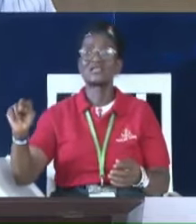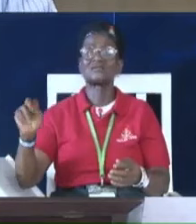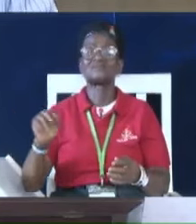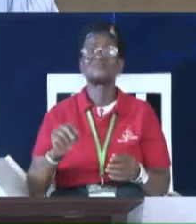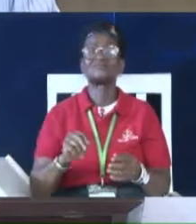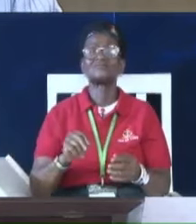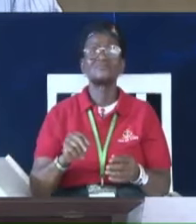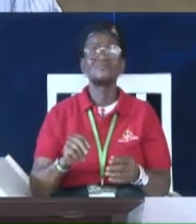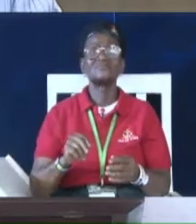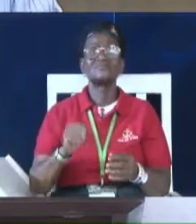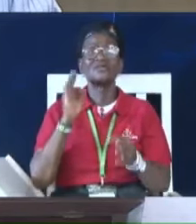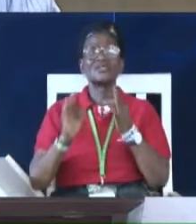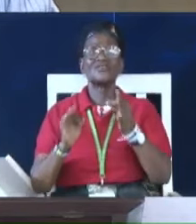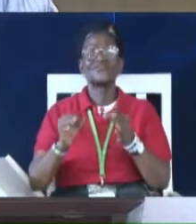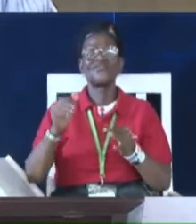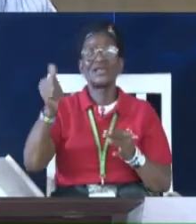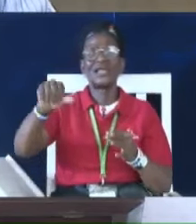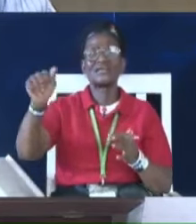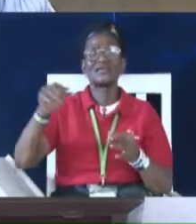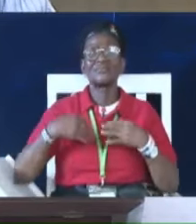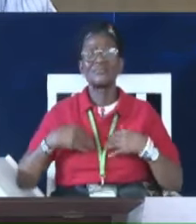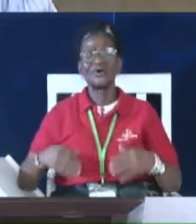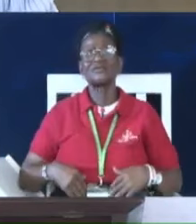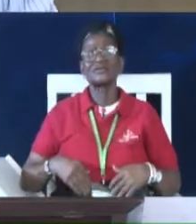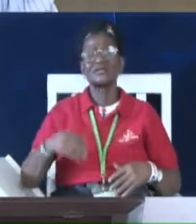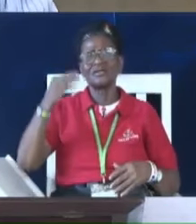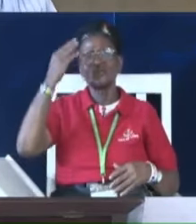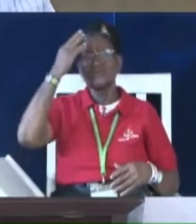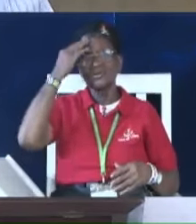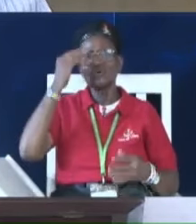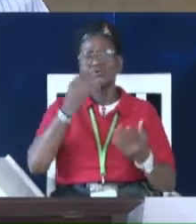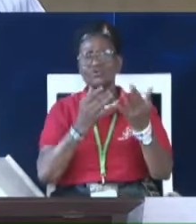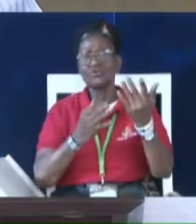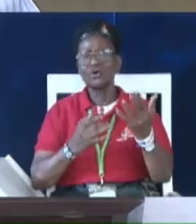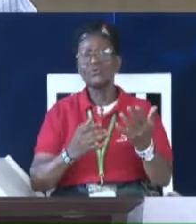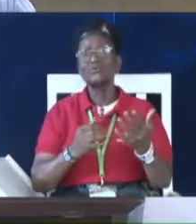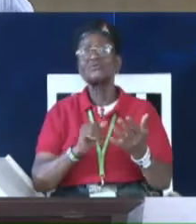If anybody knew sorrow, that woman knew sorrow.